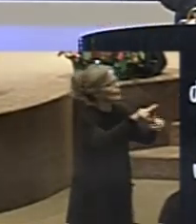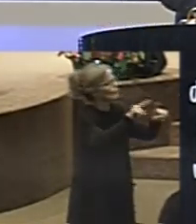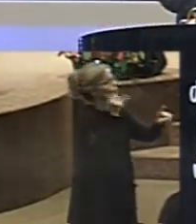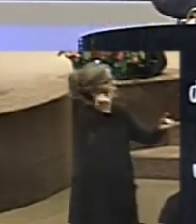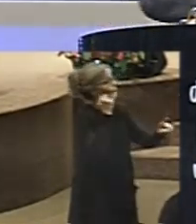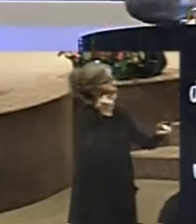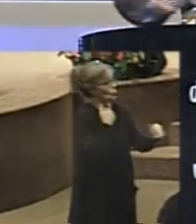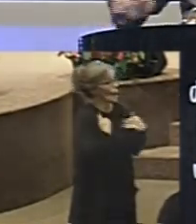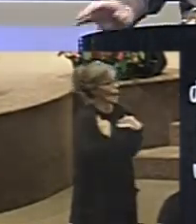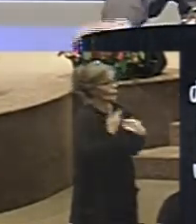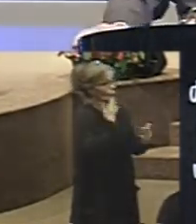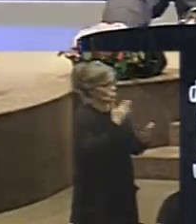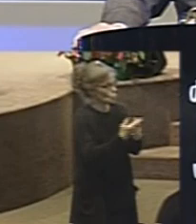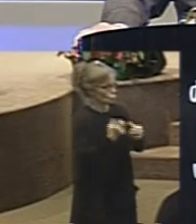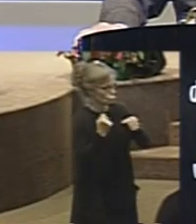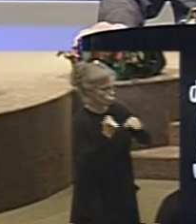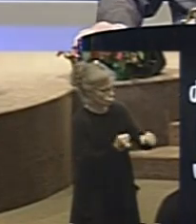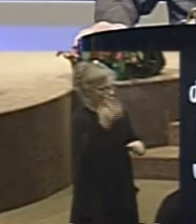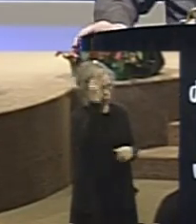book says,